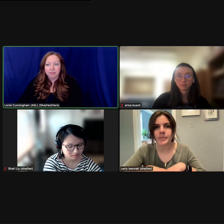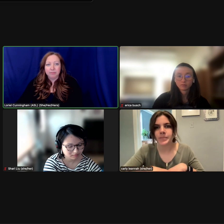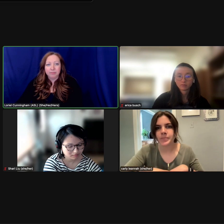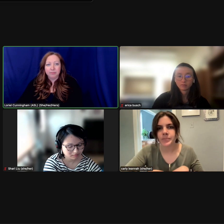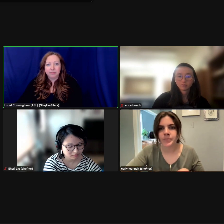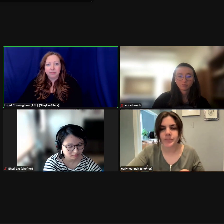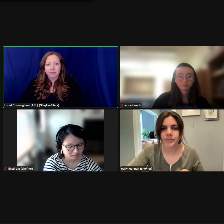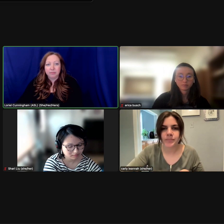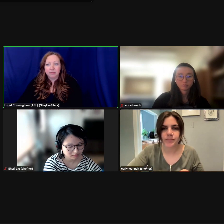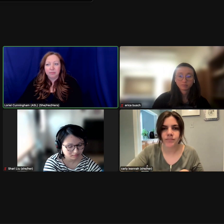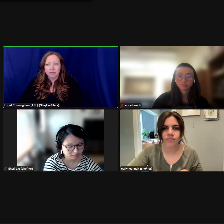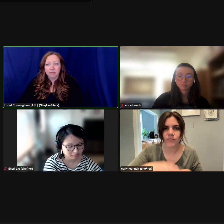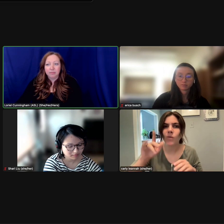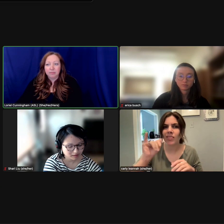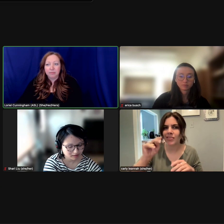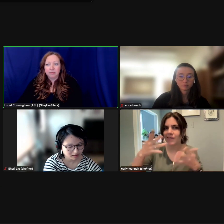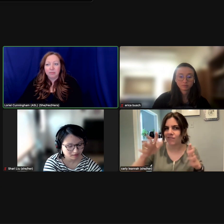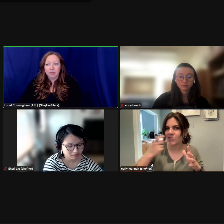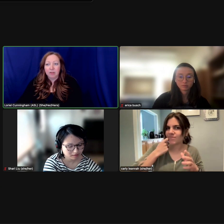peoples.